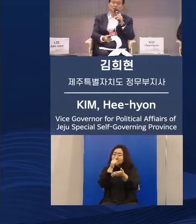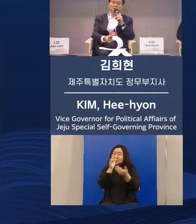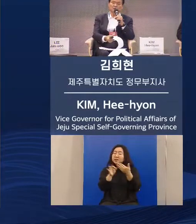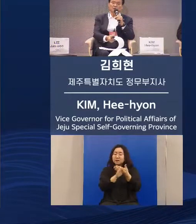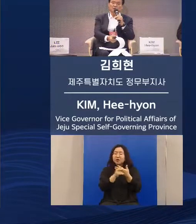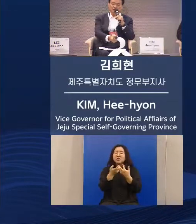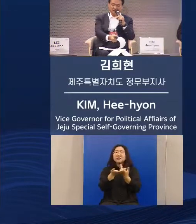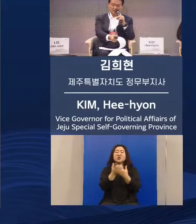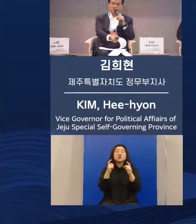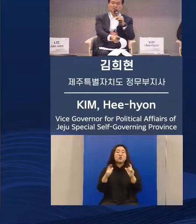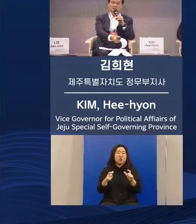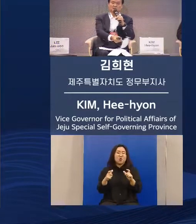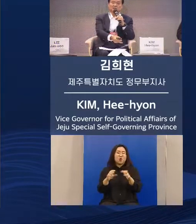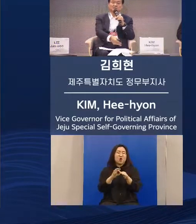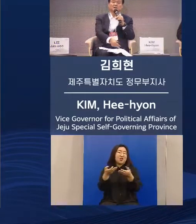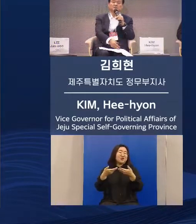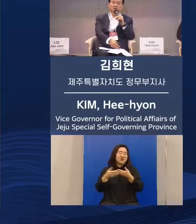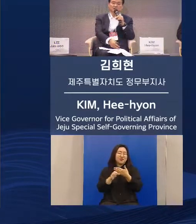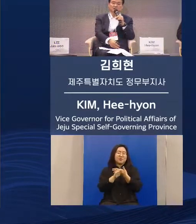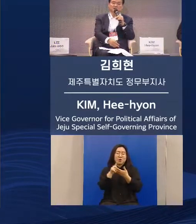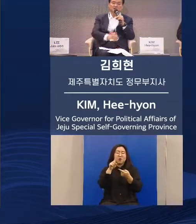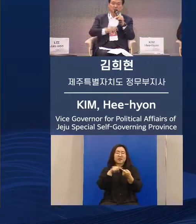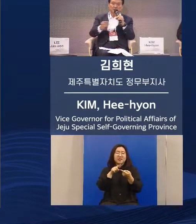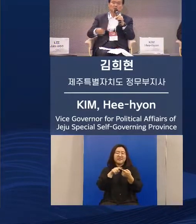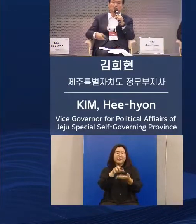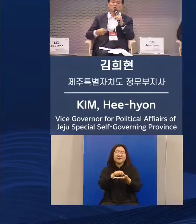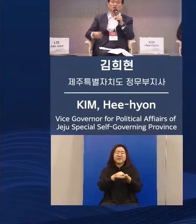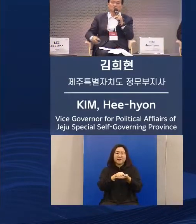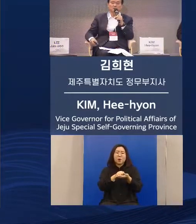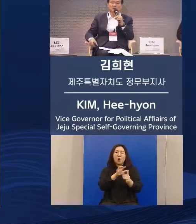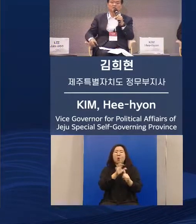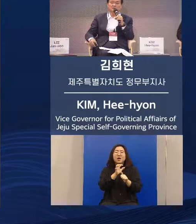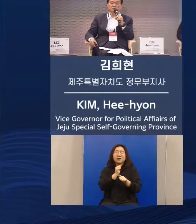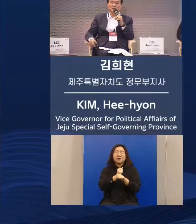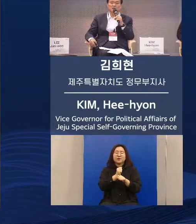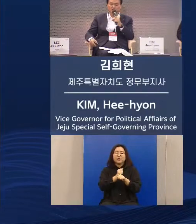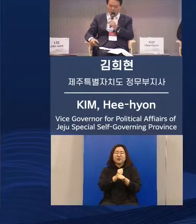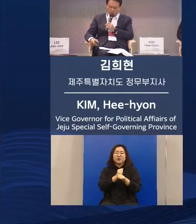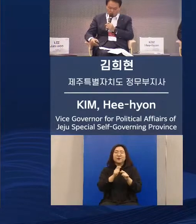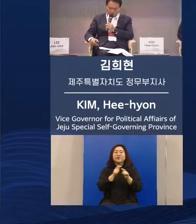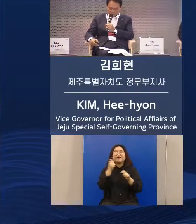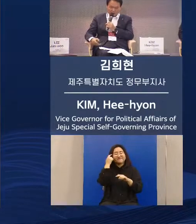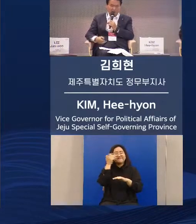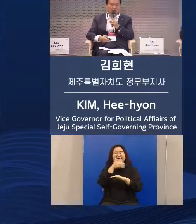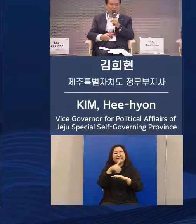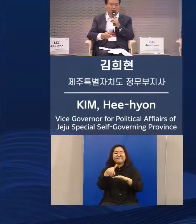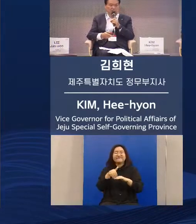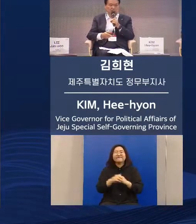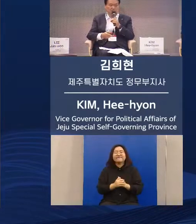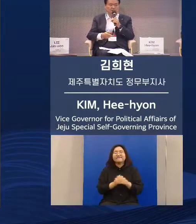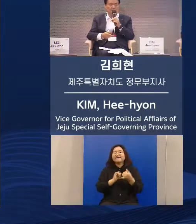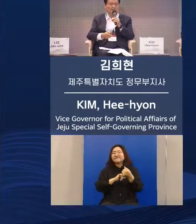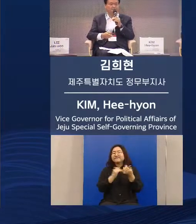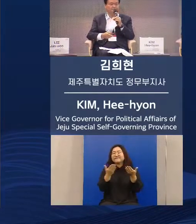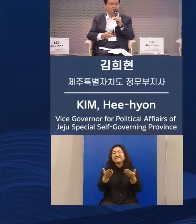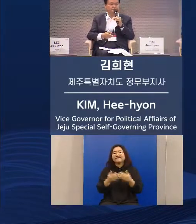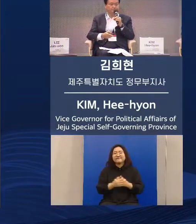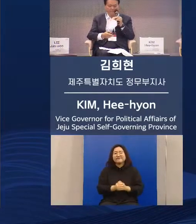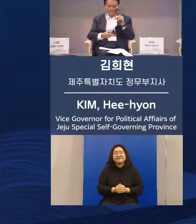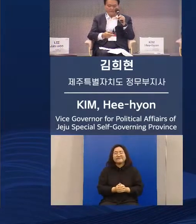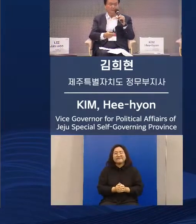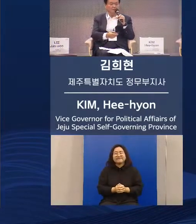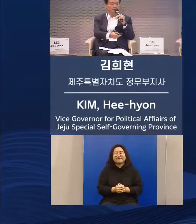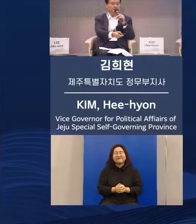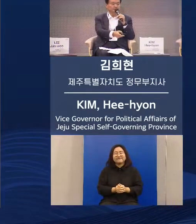to suggest us to improve the public sign language interpretation, you're more than welcome. Please contact us so that the